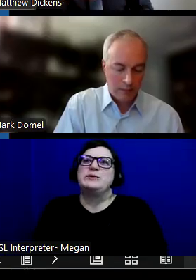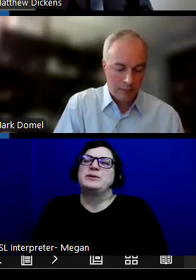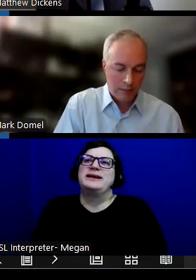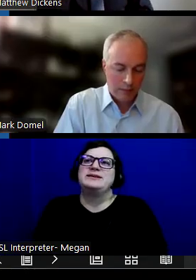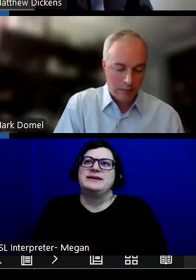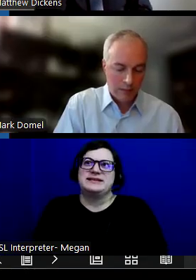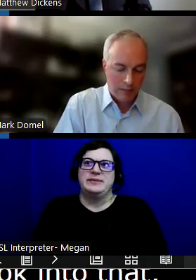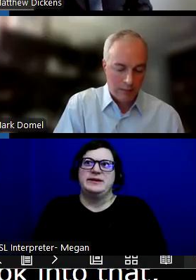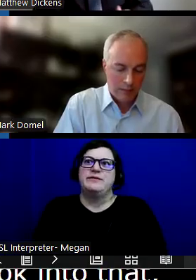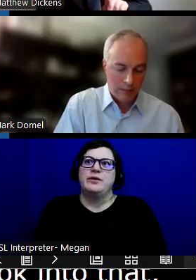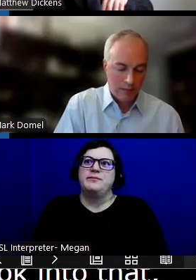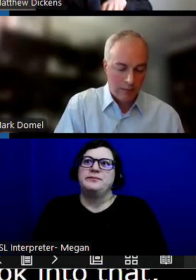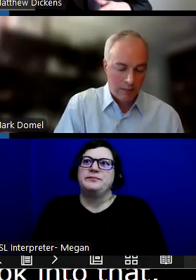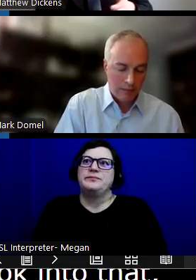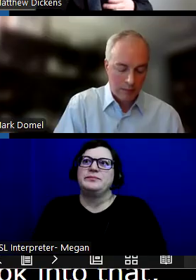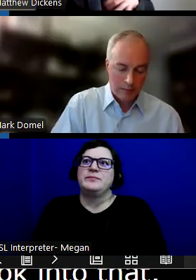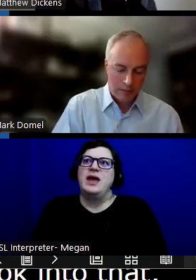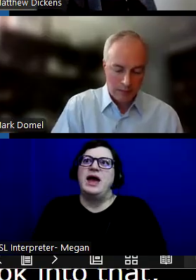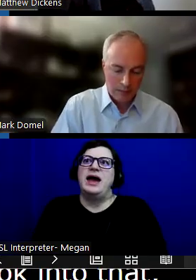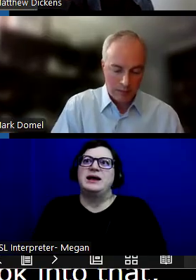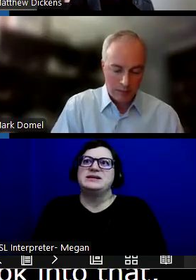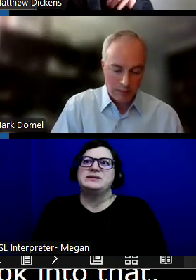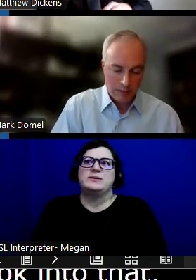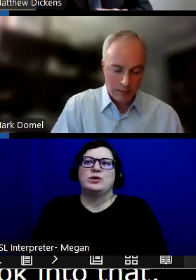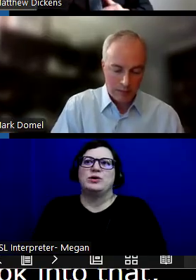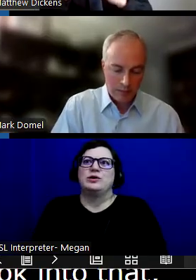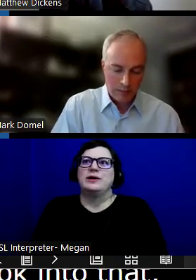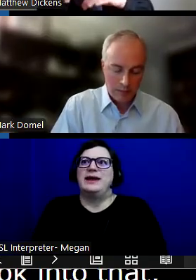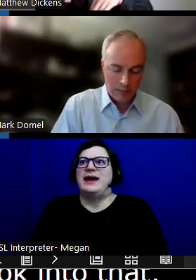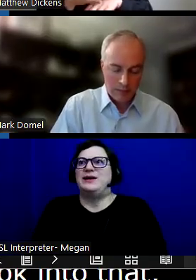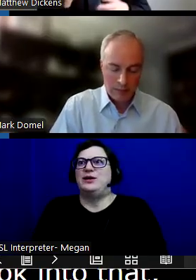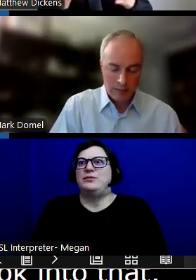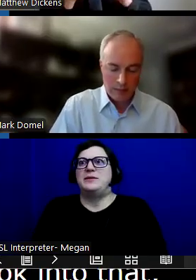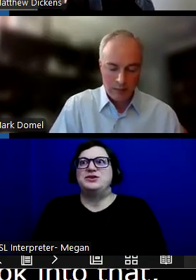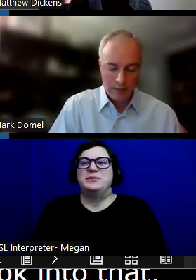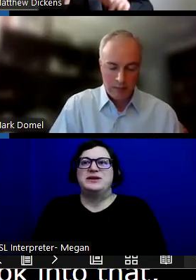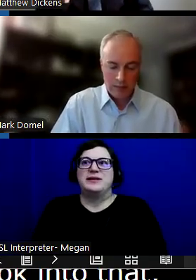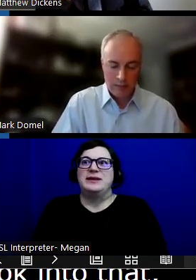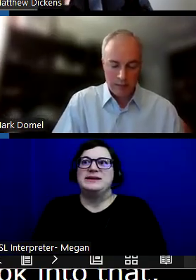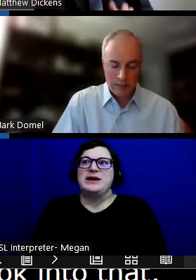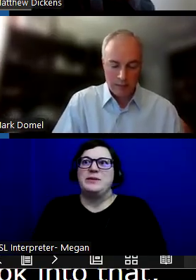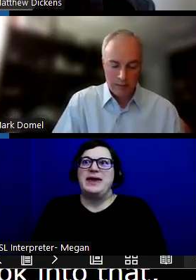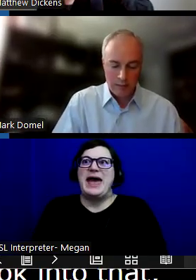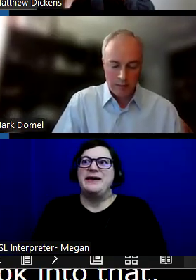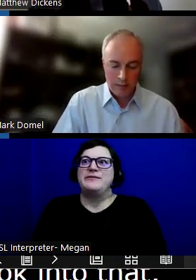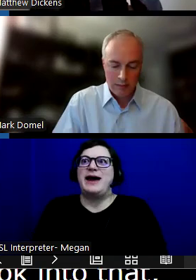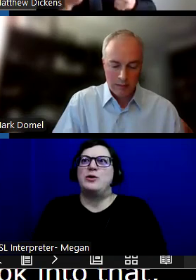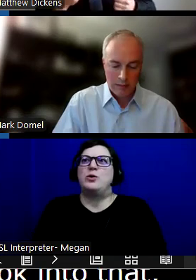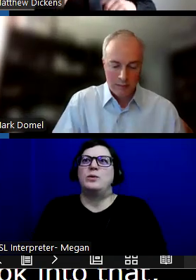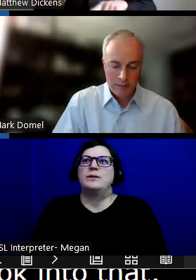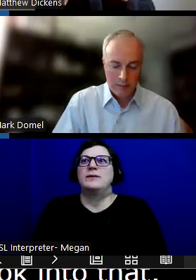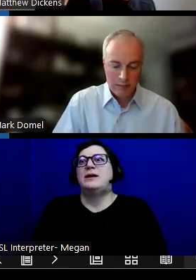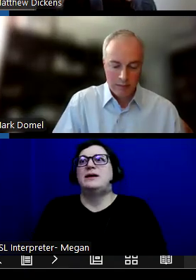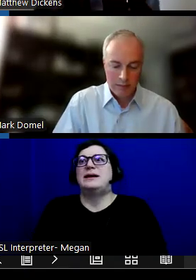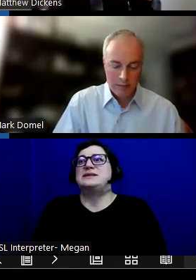So it was related to the disability form. As we're looking at, the measurement or the limits that we may have,